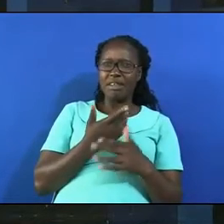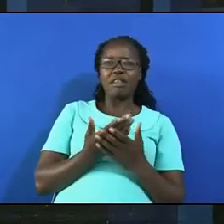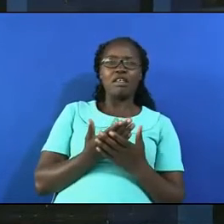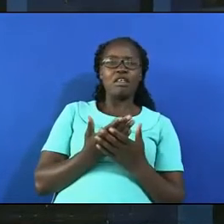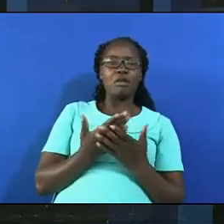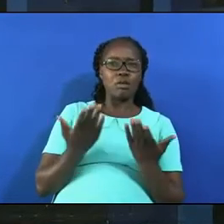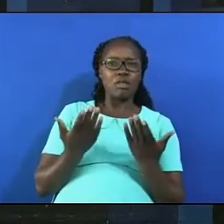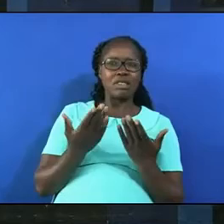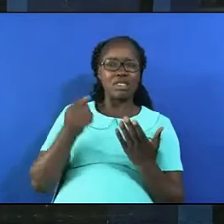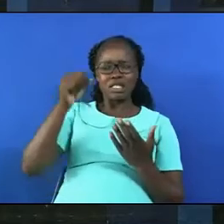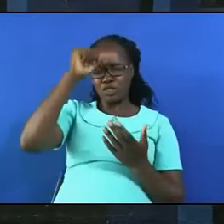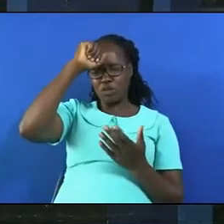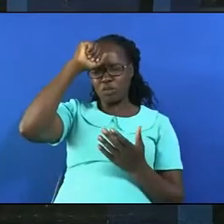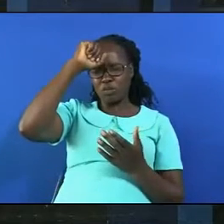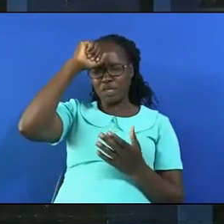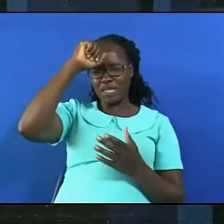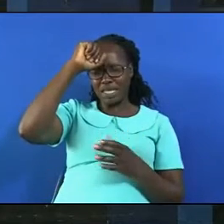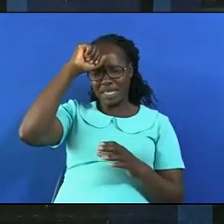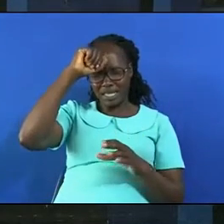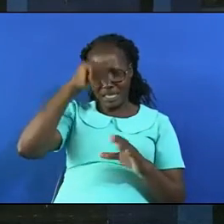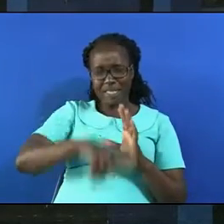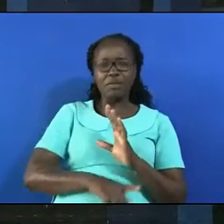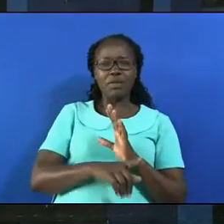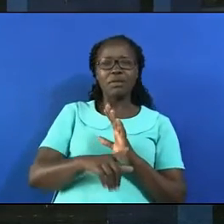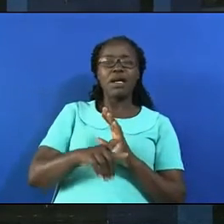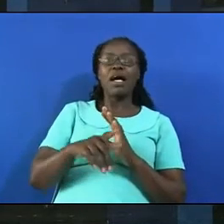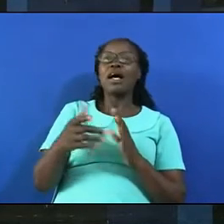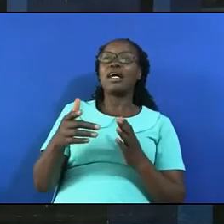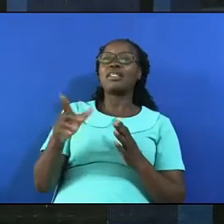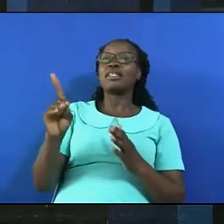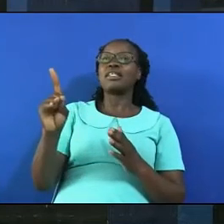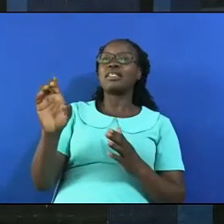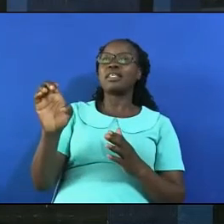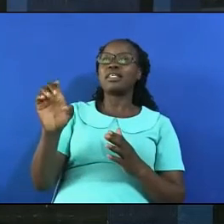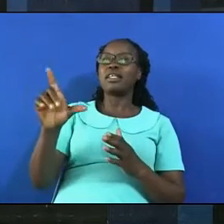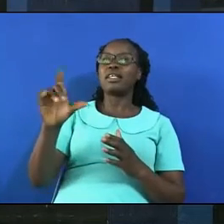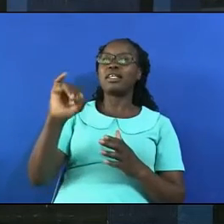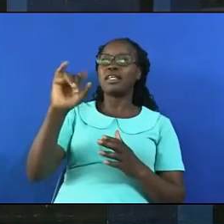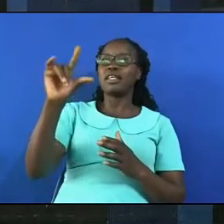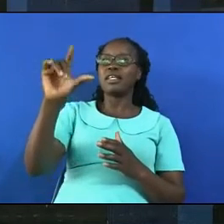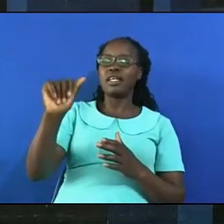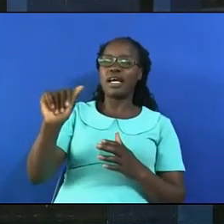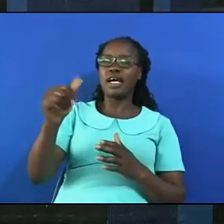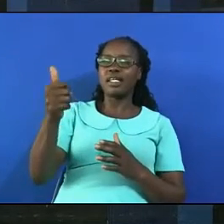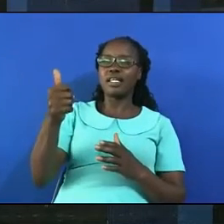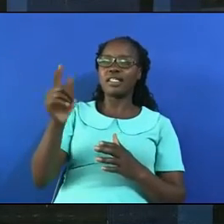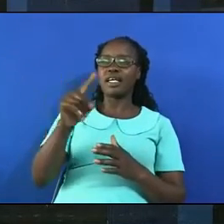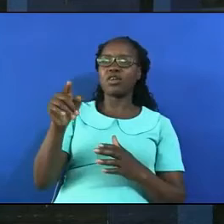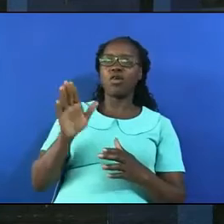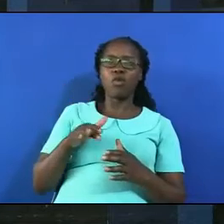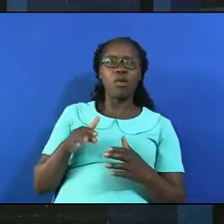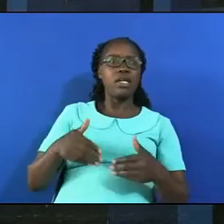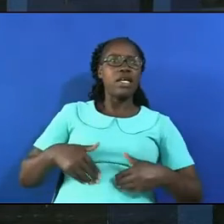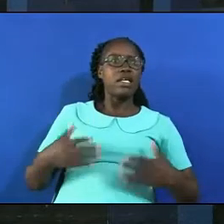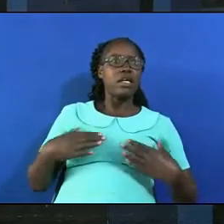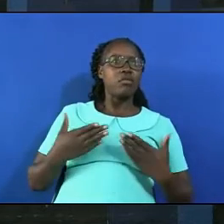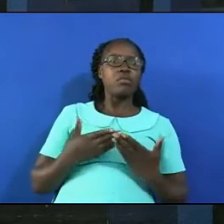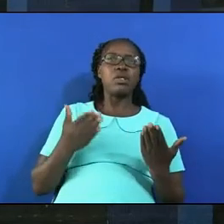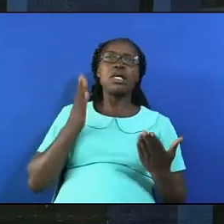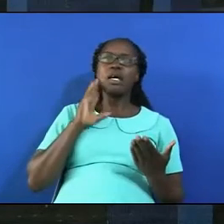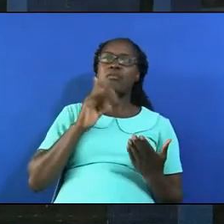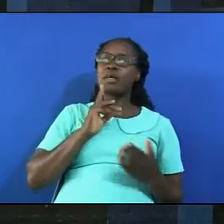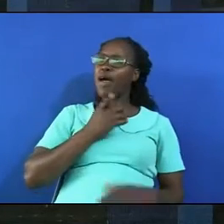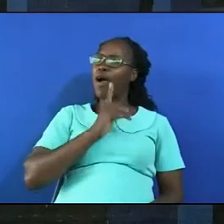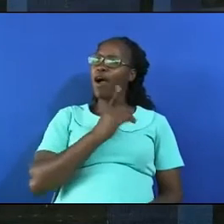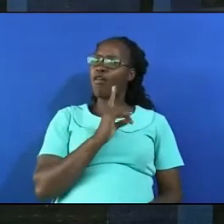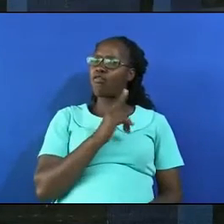enough to go for Delilah, another wrong woman. And I know there are young people here. Your parents